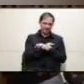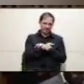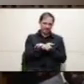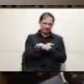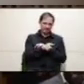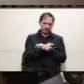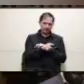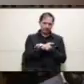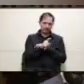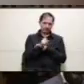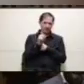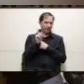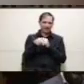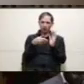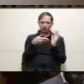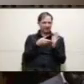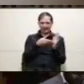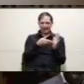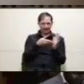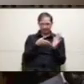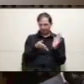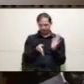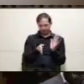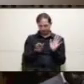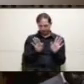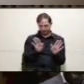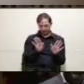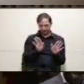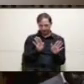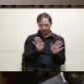It should actually not be here.